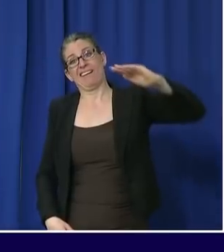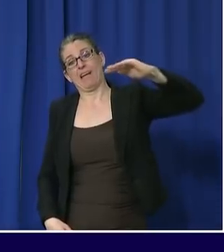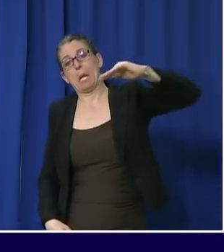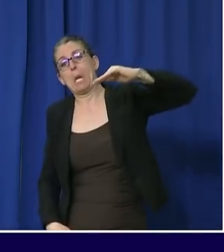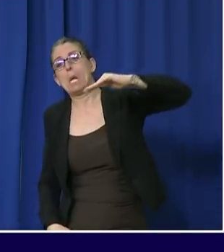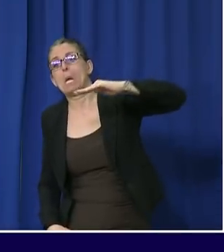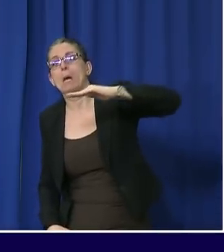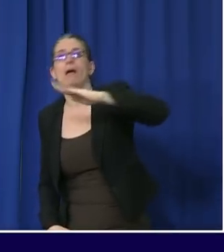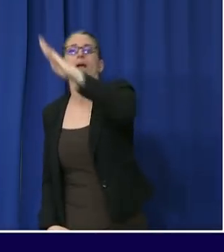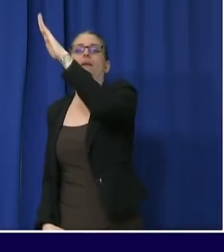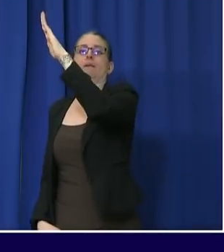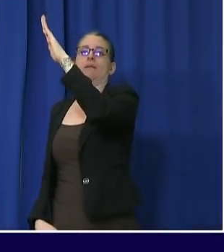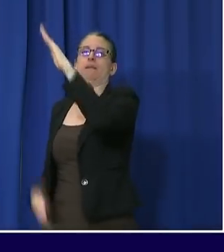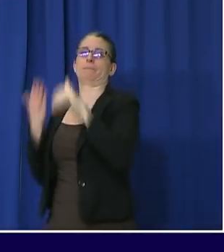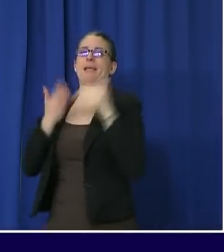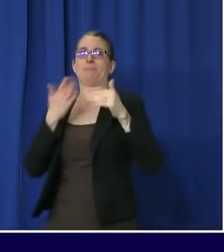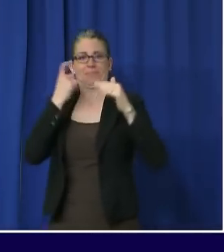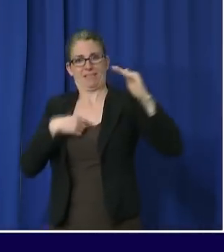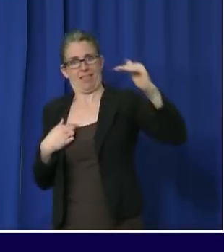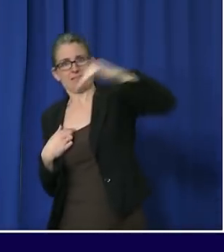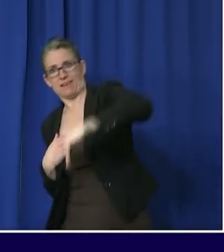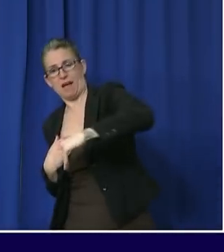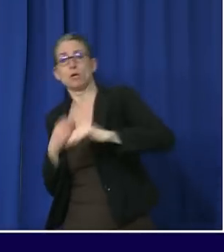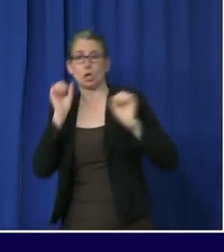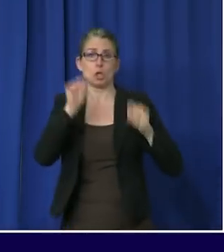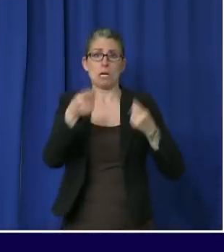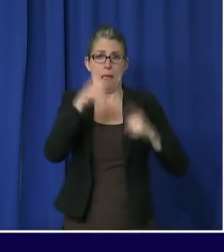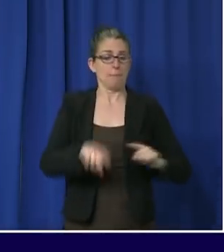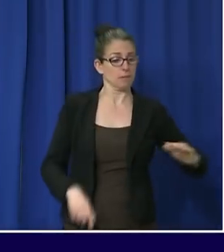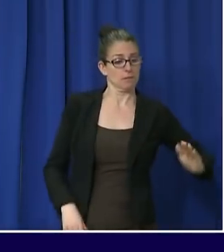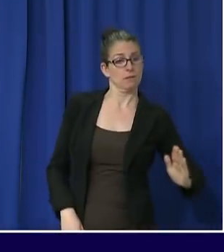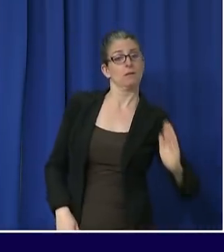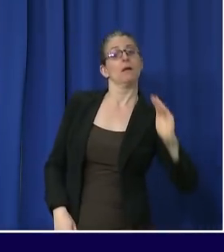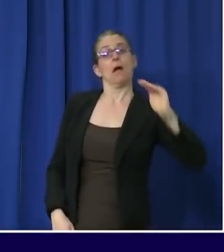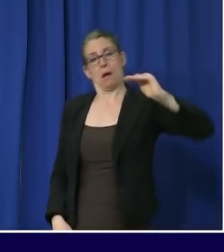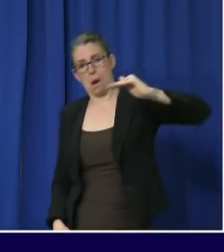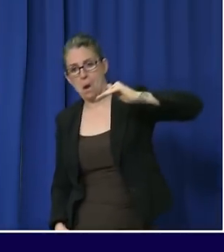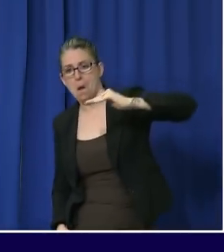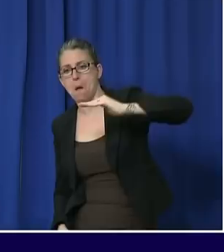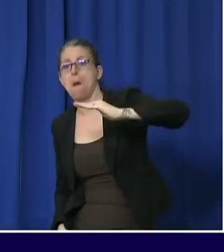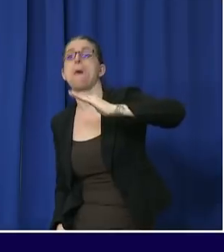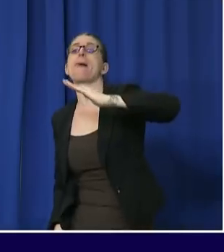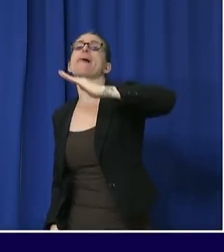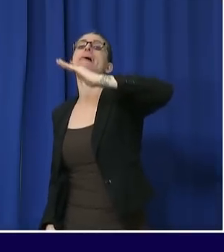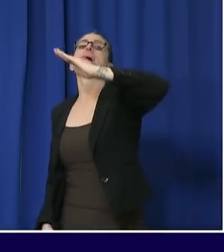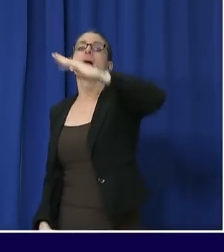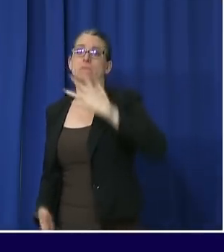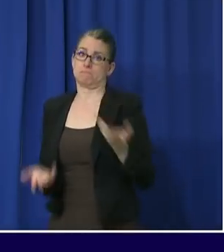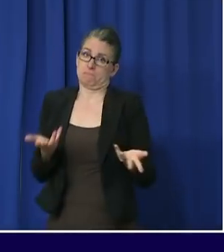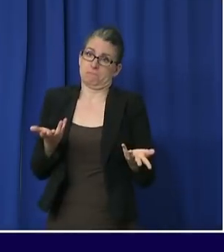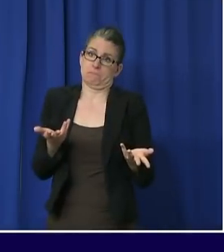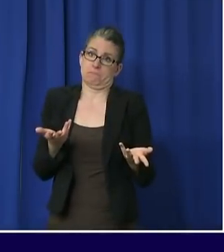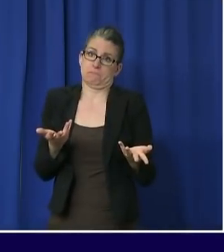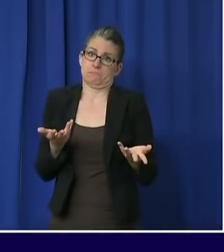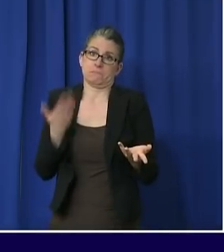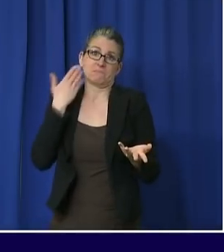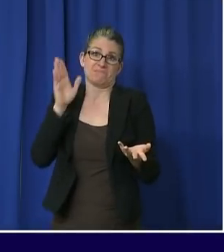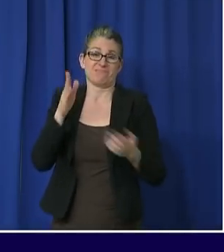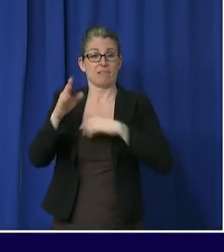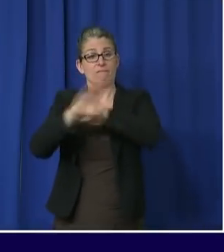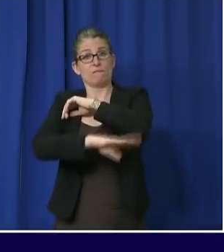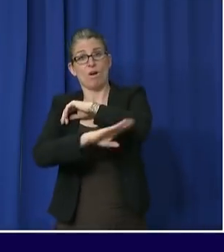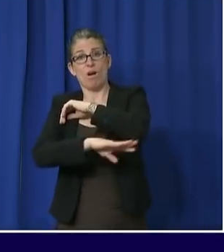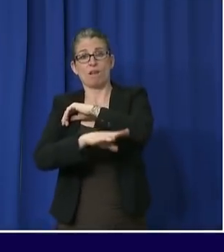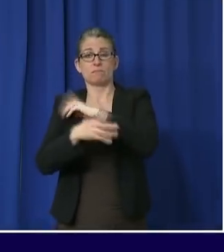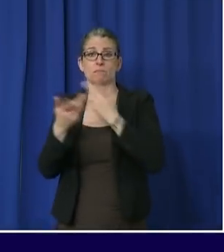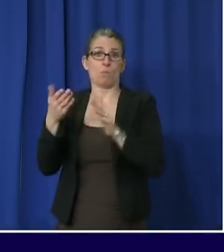small flare-ups. We just don't know yet enough about the transmission of this virus to know what any kind of subsequent